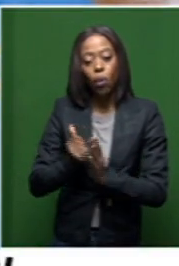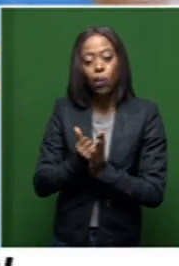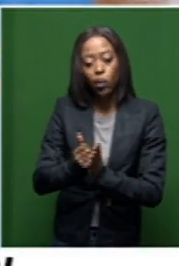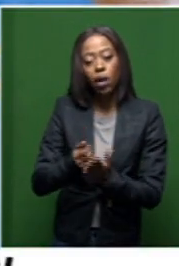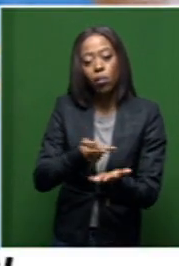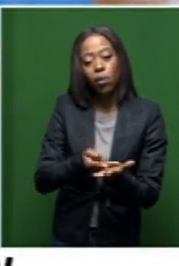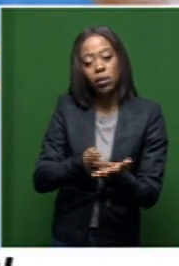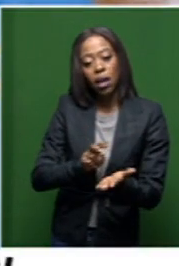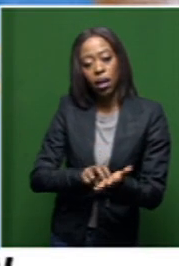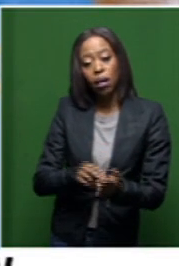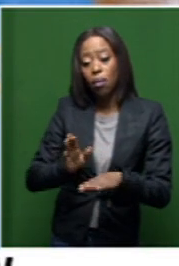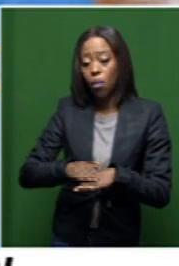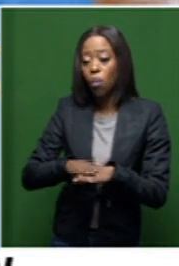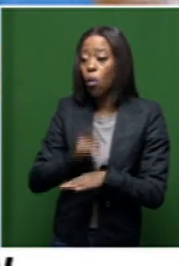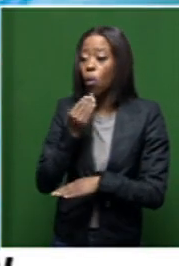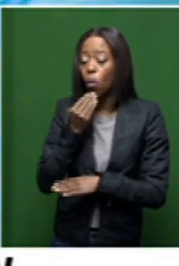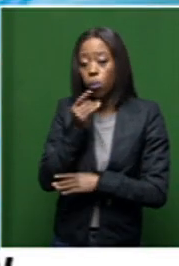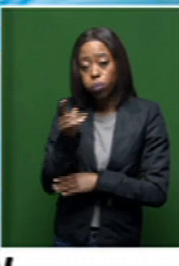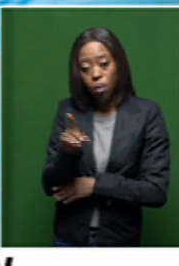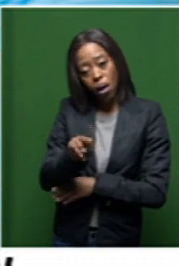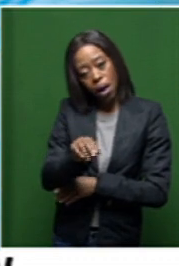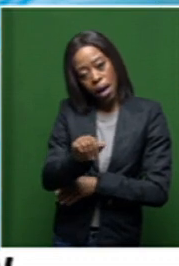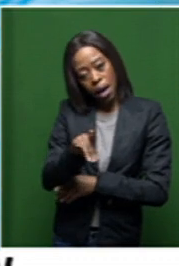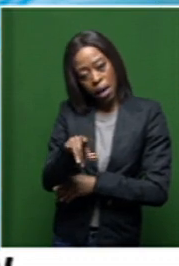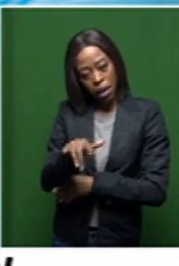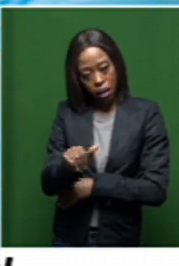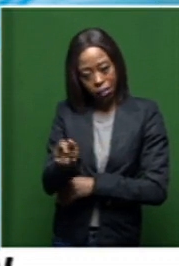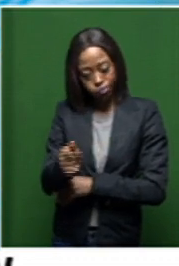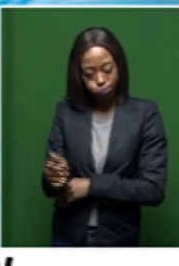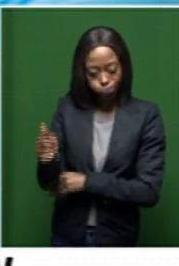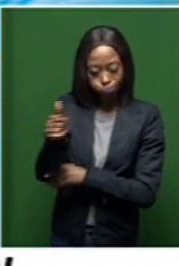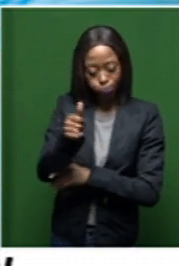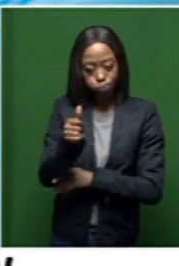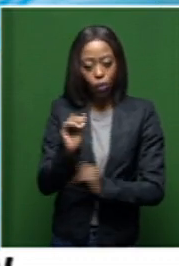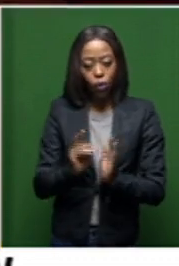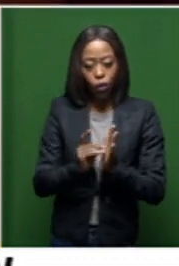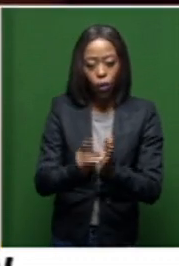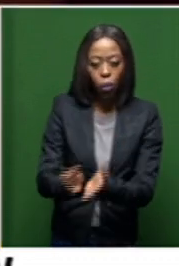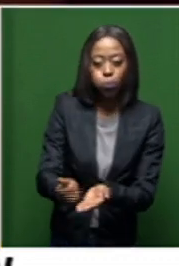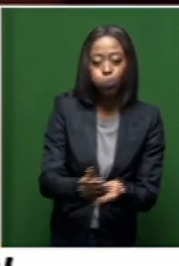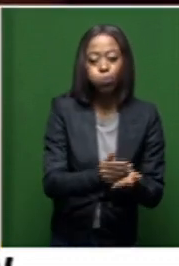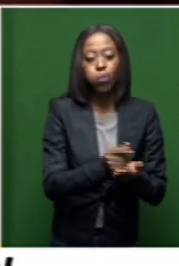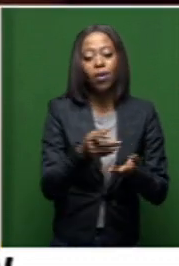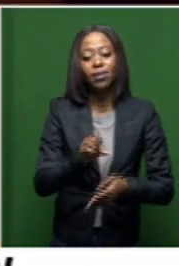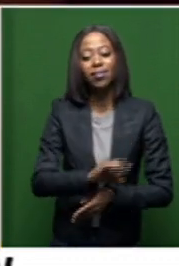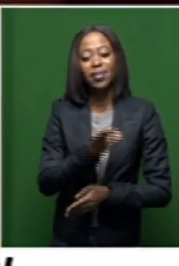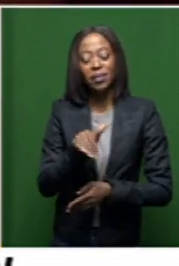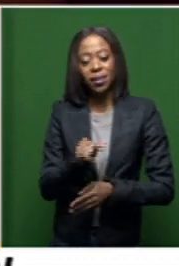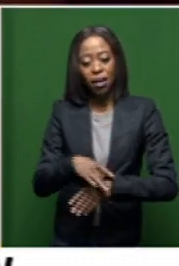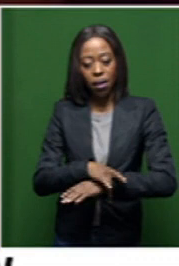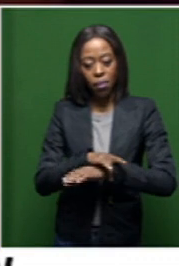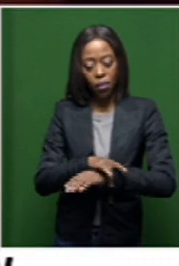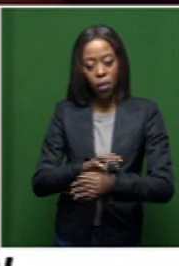patients in need. So for more on this, we're joined by Nadia Chalkley. She's the head of Donor Recruitment for the South African Bone